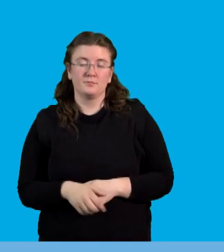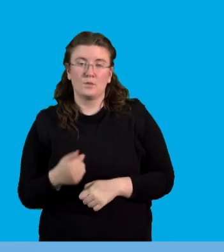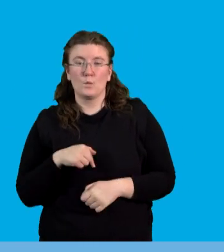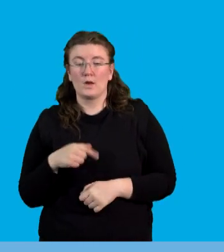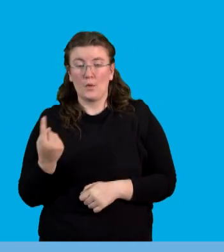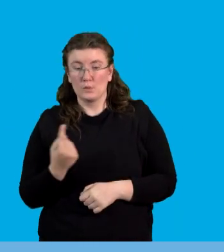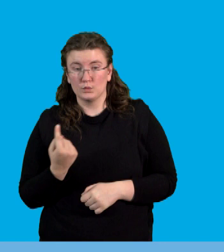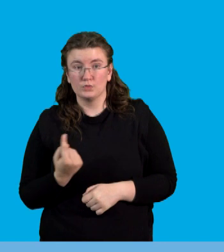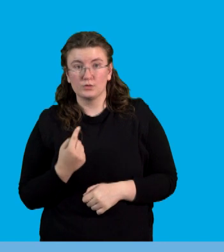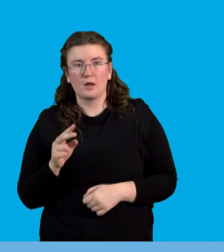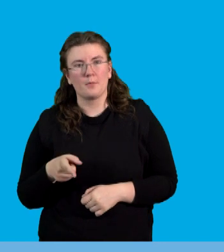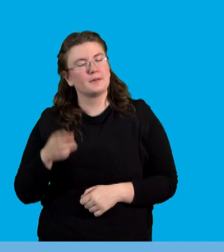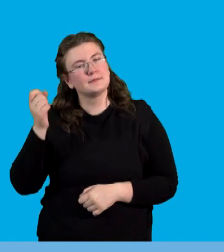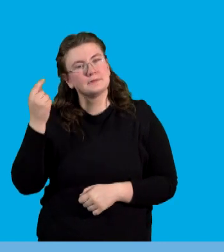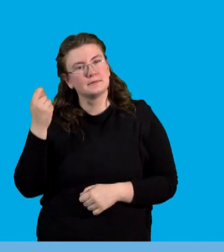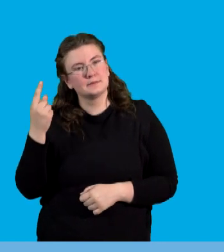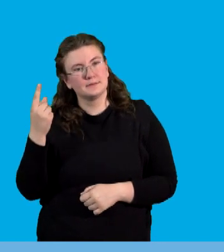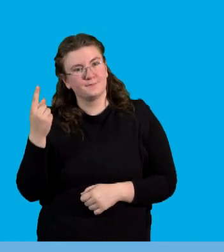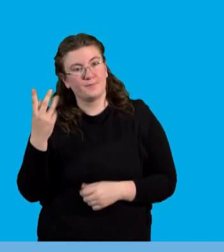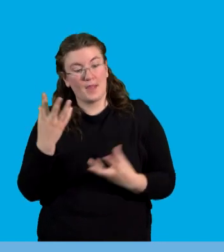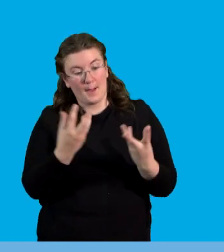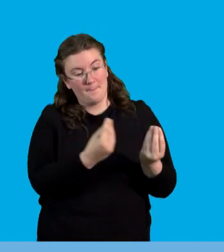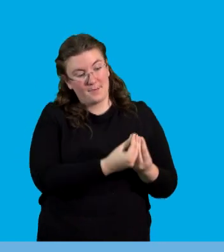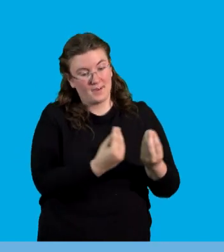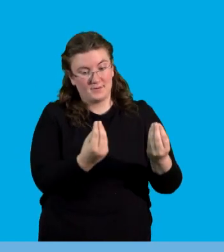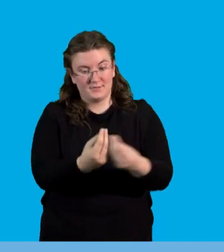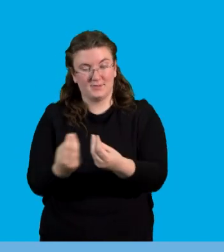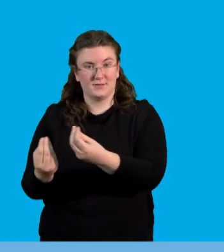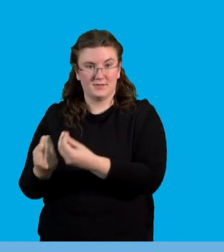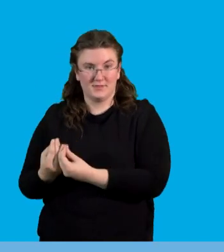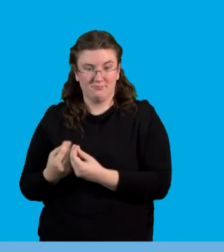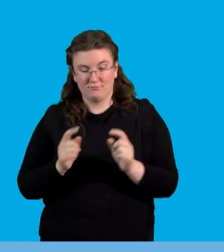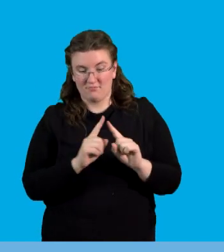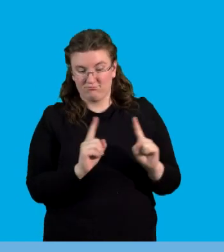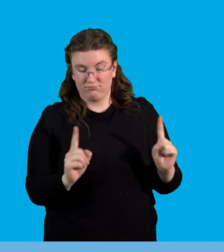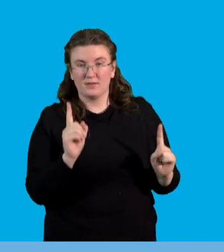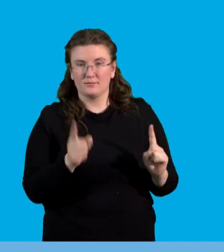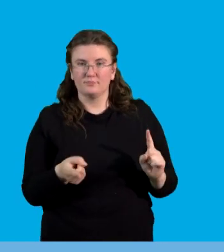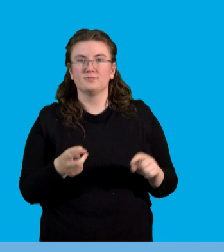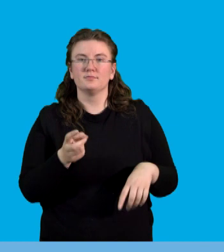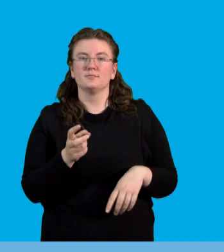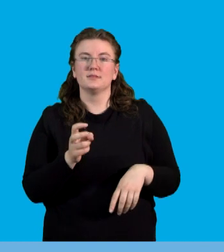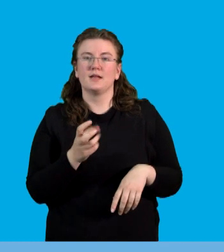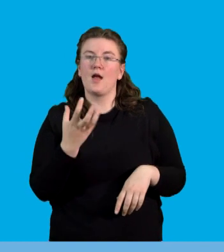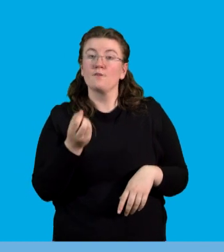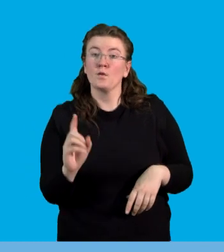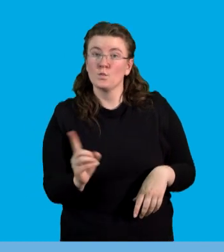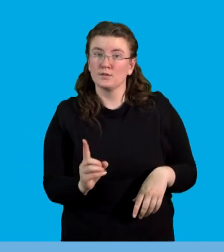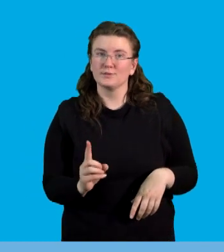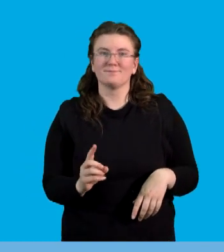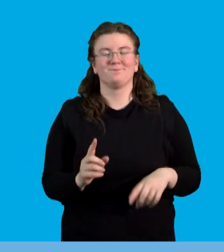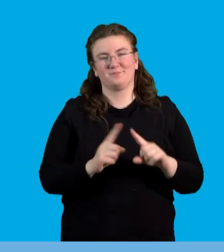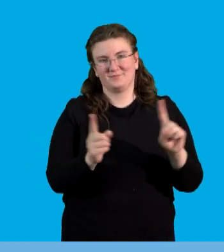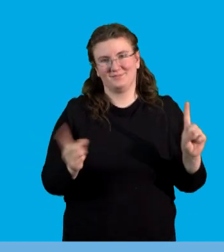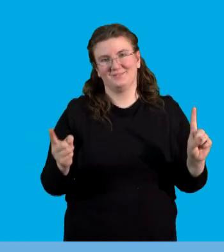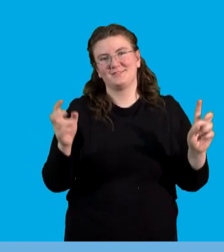So we also need to know that different appliances, they need different amount of electrical power to function. So we do